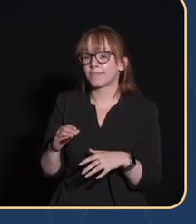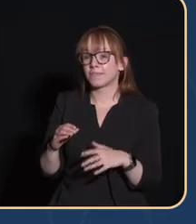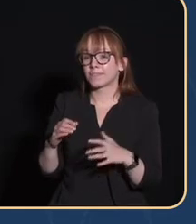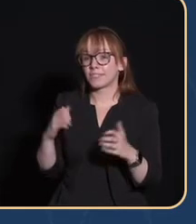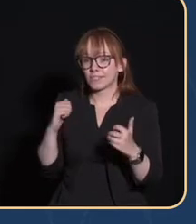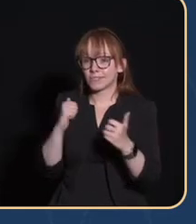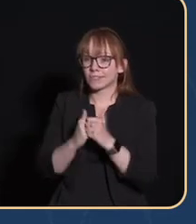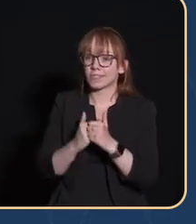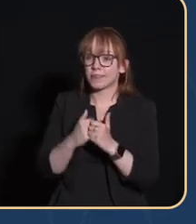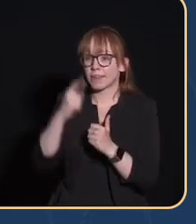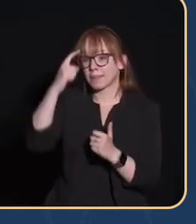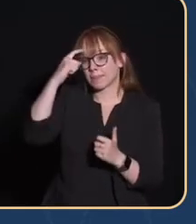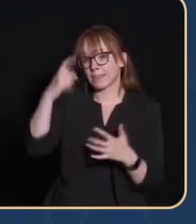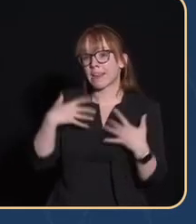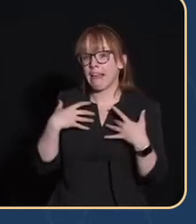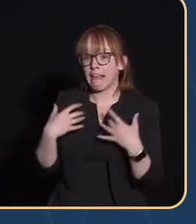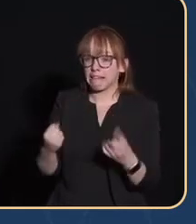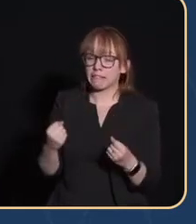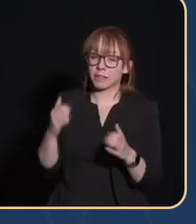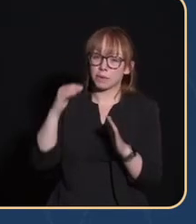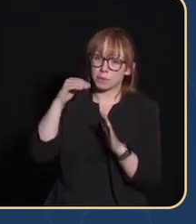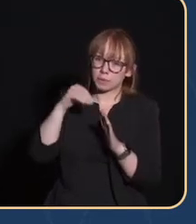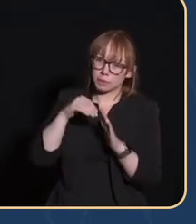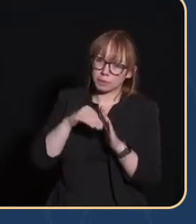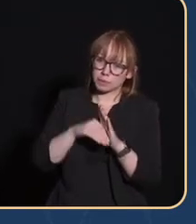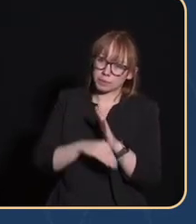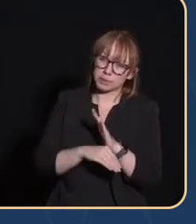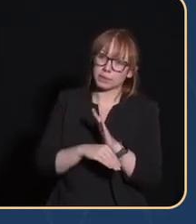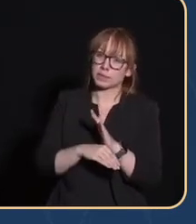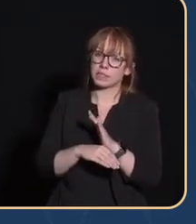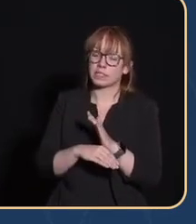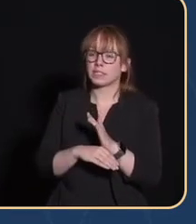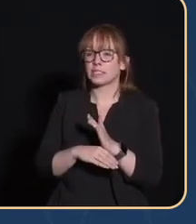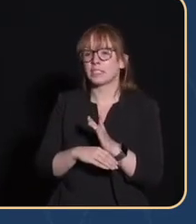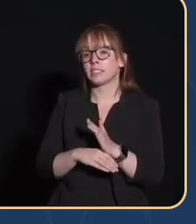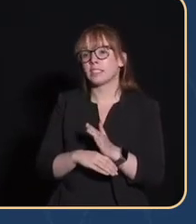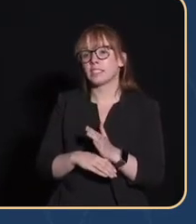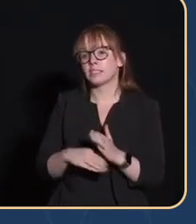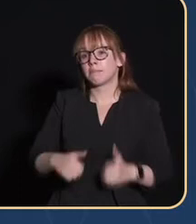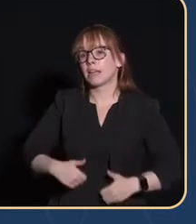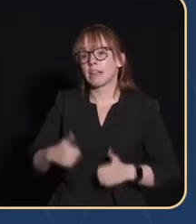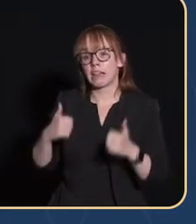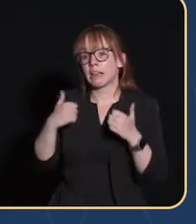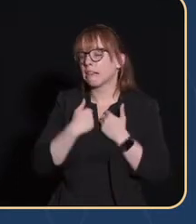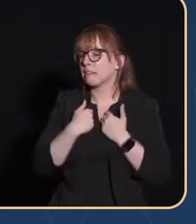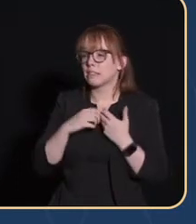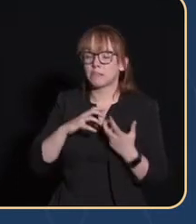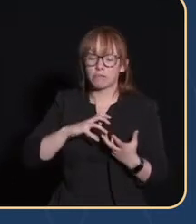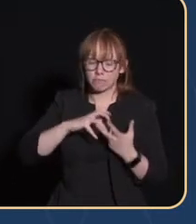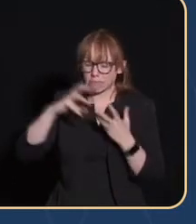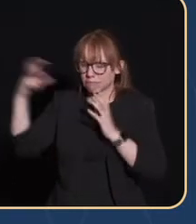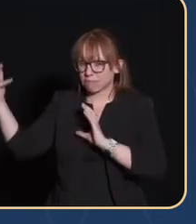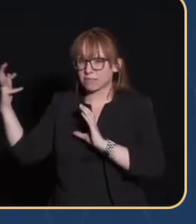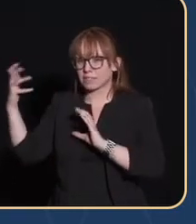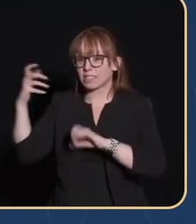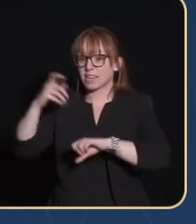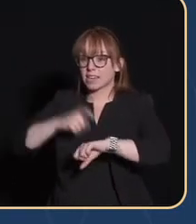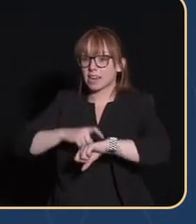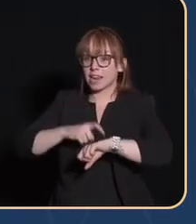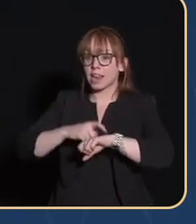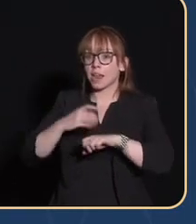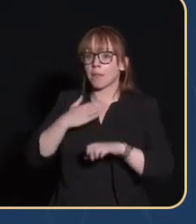and my mental health took a dive because it felt like my life was spiraling out of control. During that time,